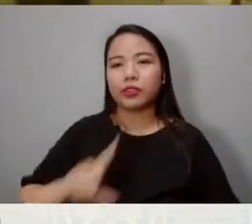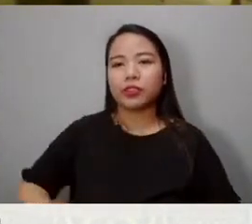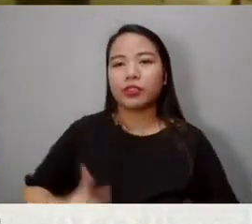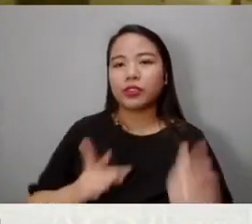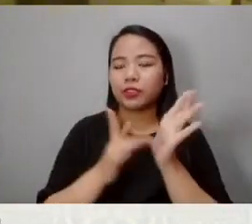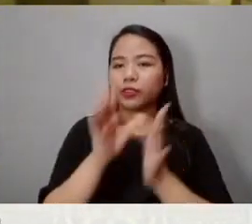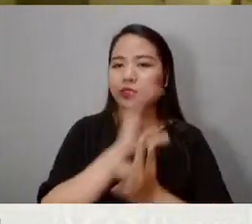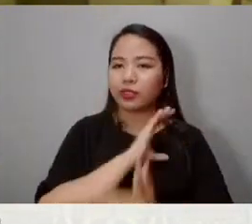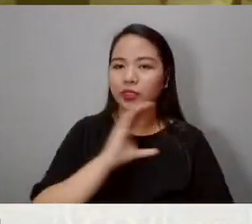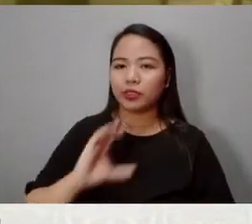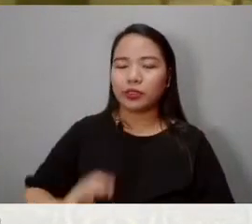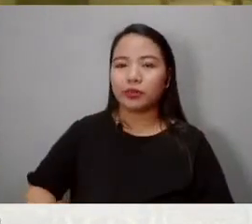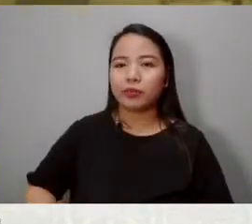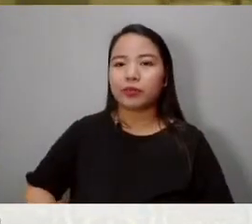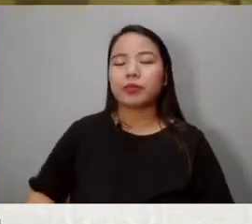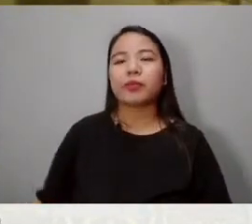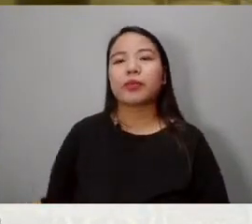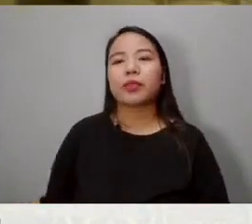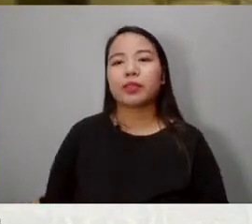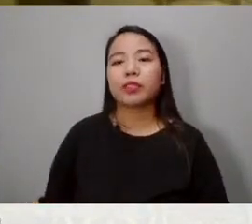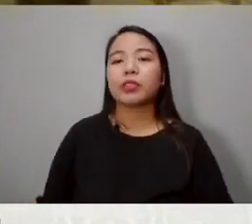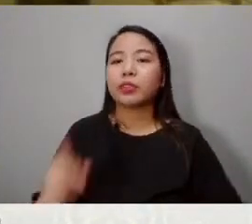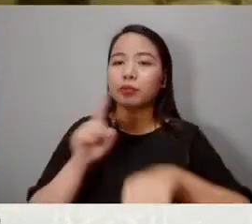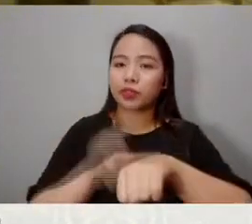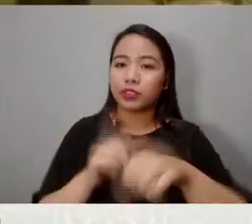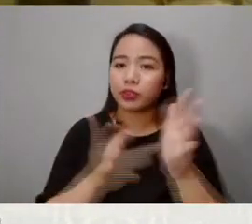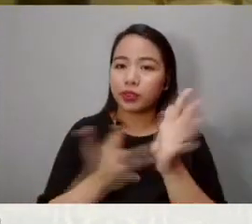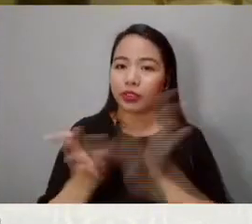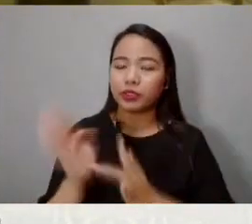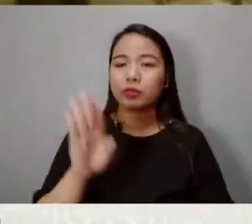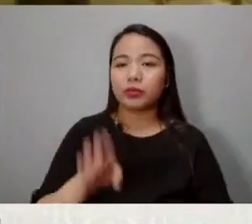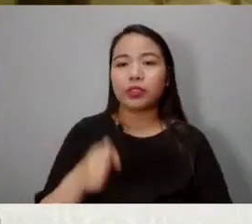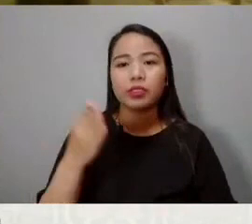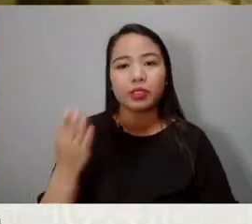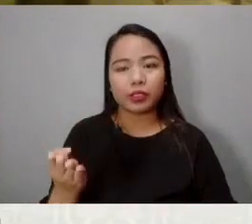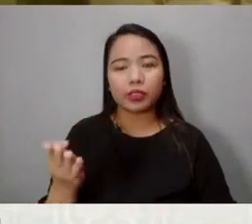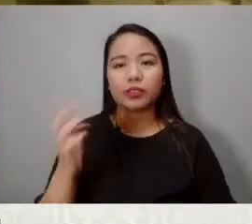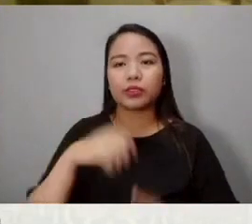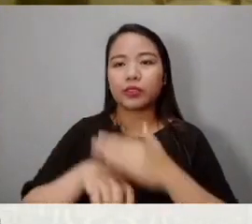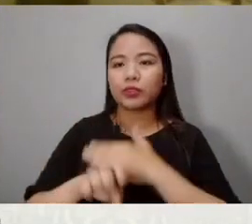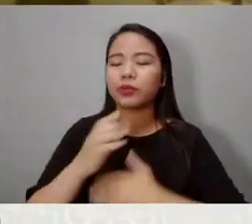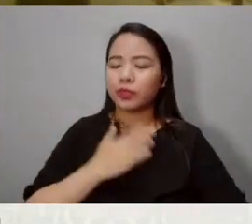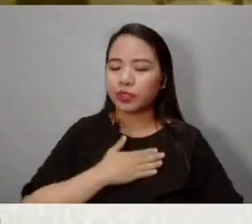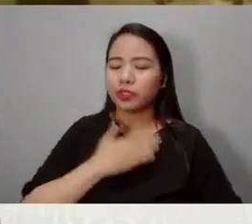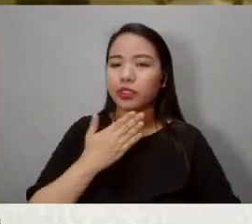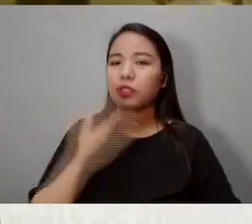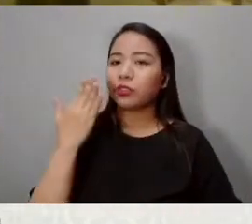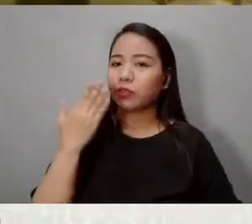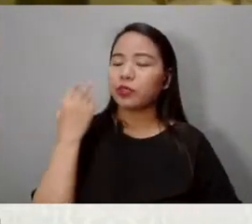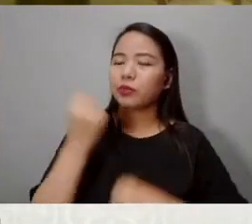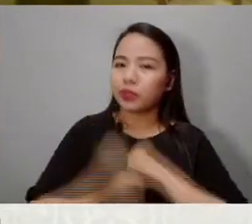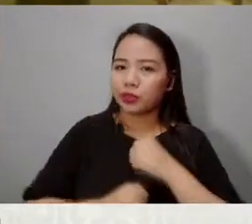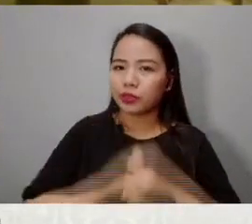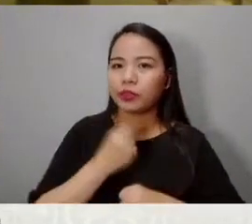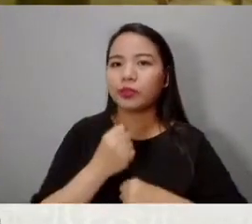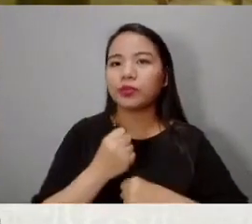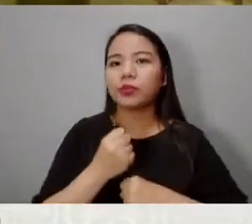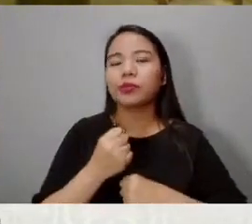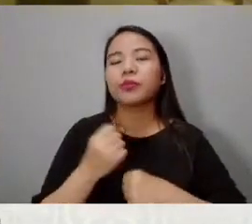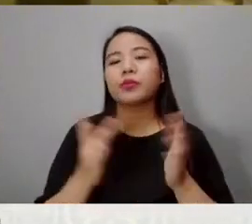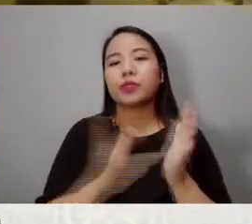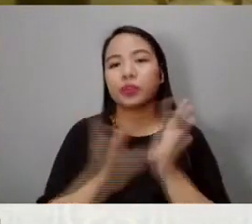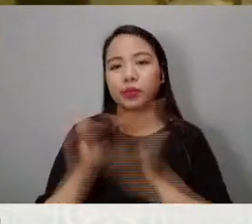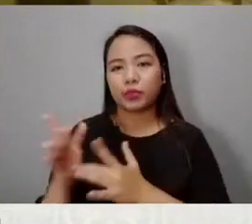Jesus Christ. At the time he was betrayed and entered willingly into his passion, he took